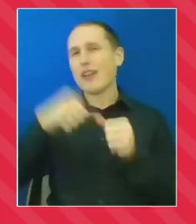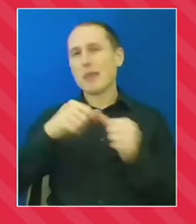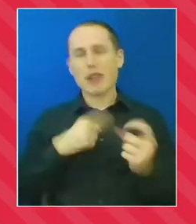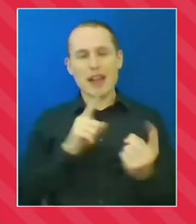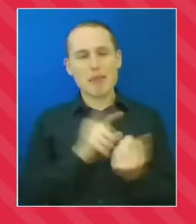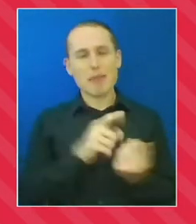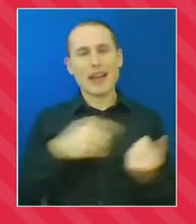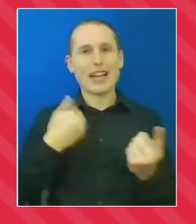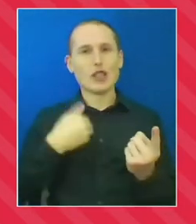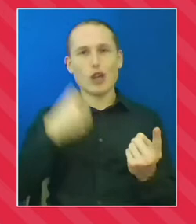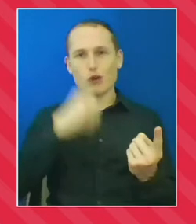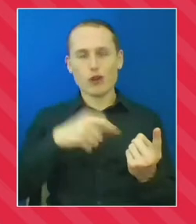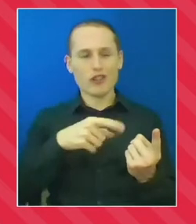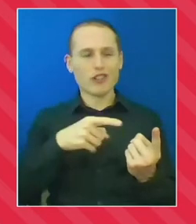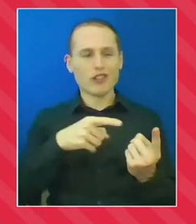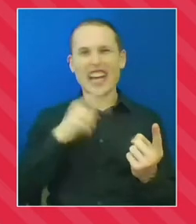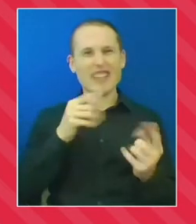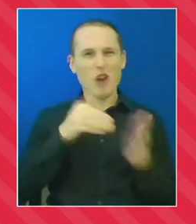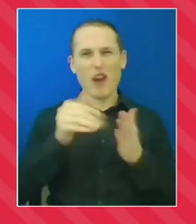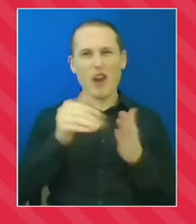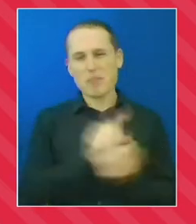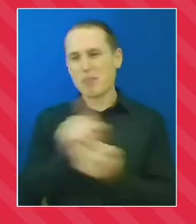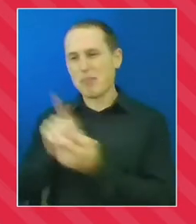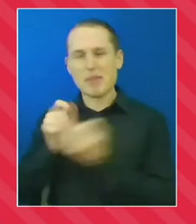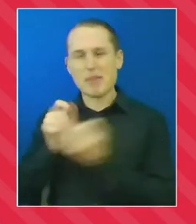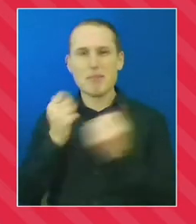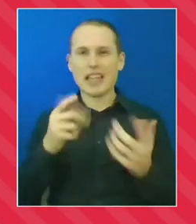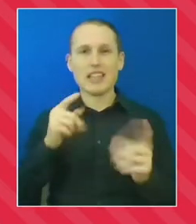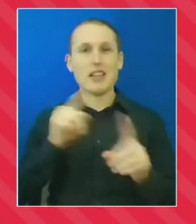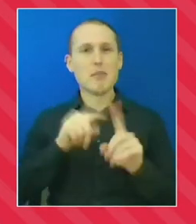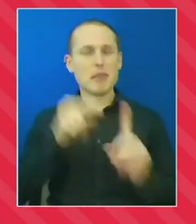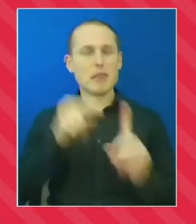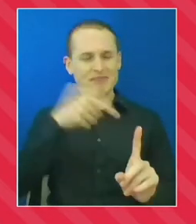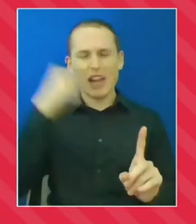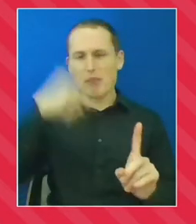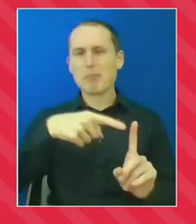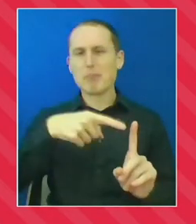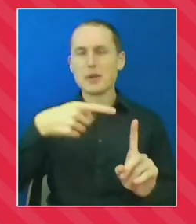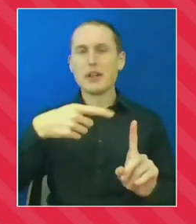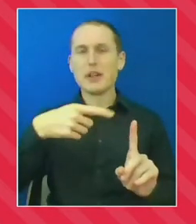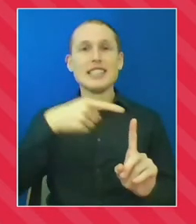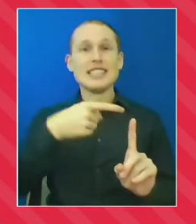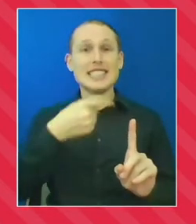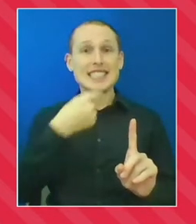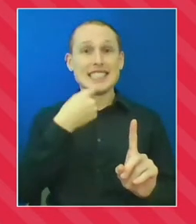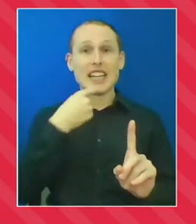this one told me, she said she had just read my book and she